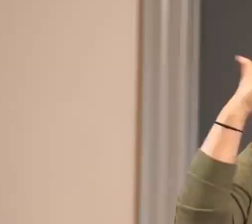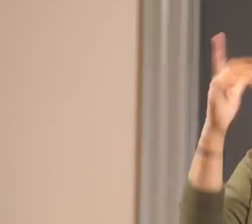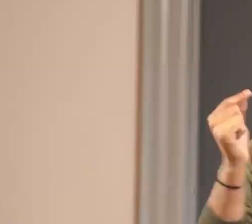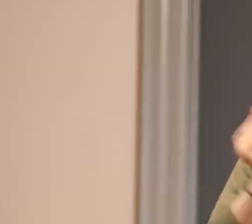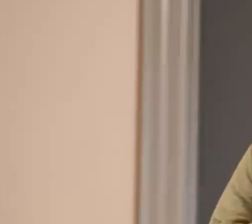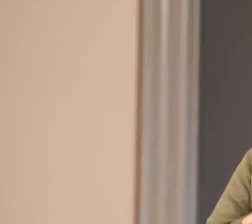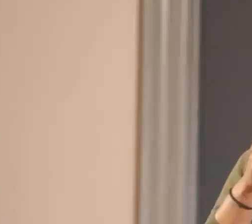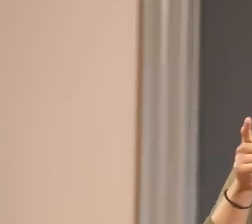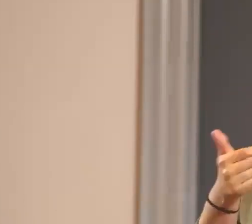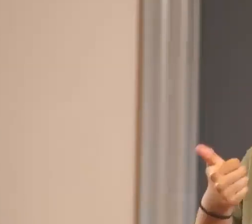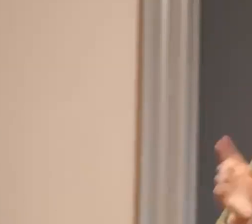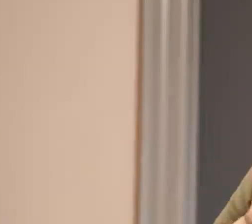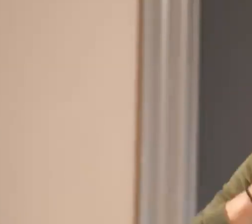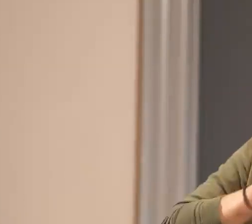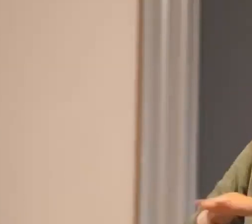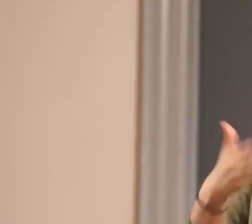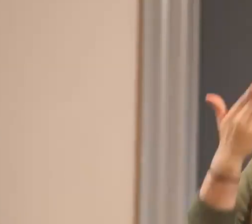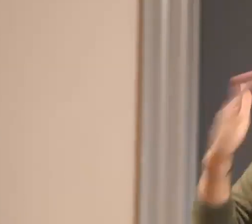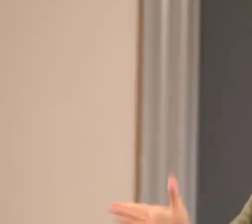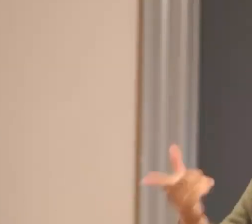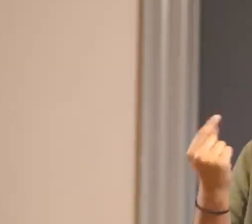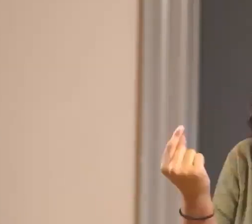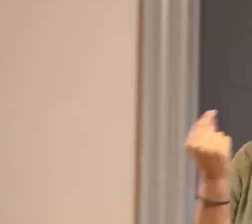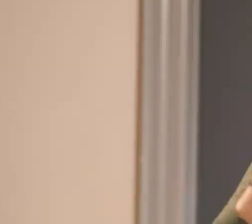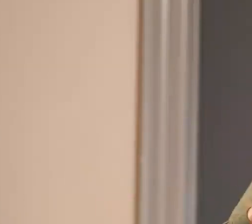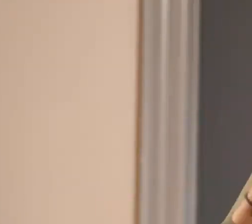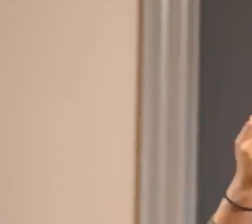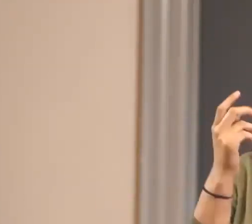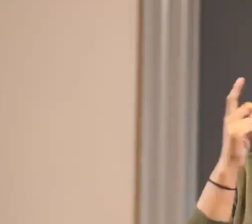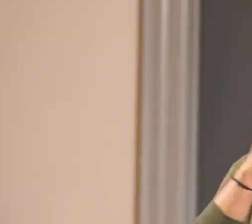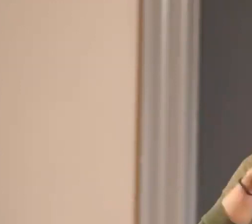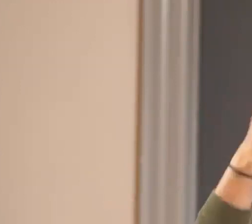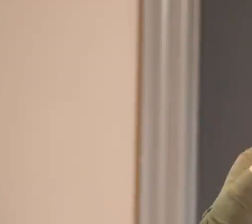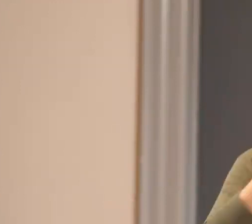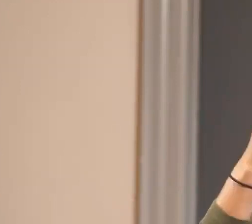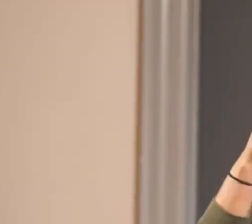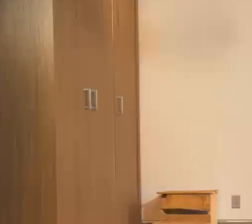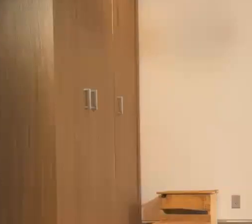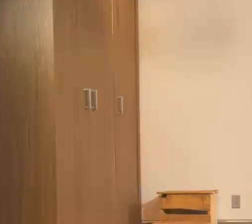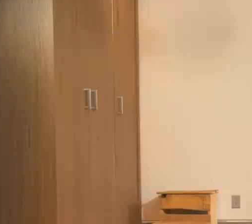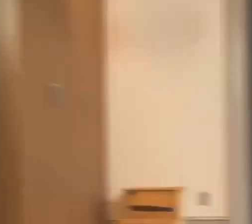of course, there's that grief that you experience because, you know, she didn't know what to do with a deaf child.